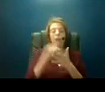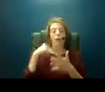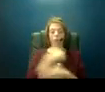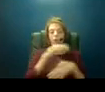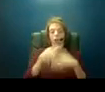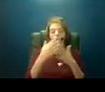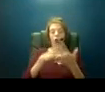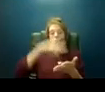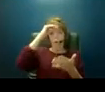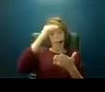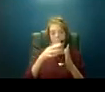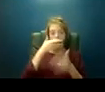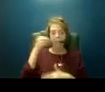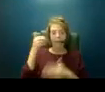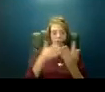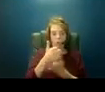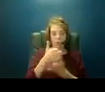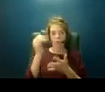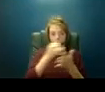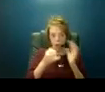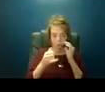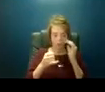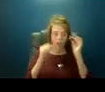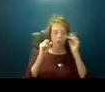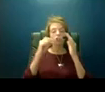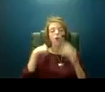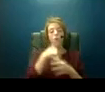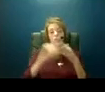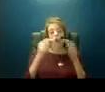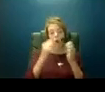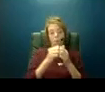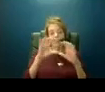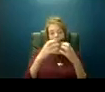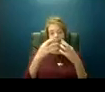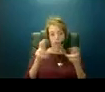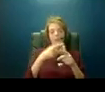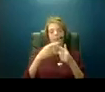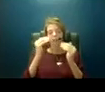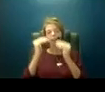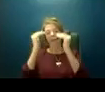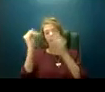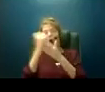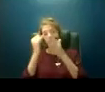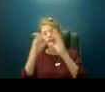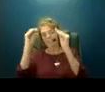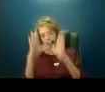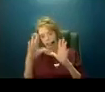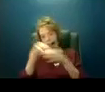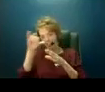best through the arts. So we start with a classroom teacher, then the arts teacher in the building.